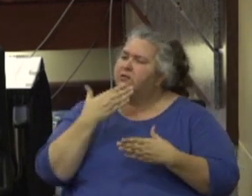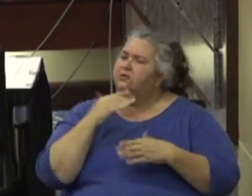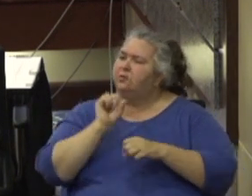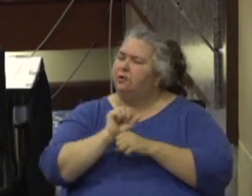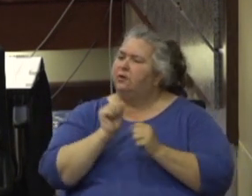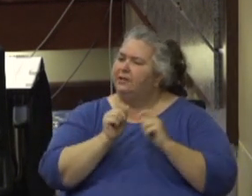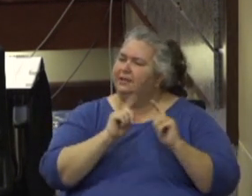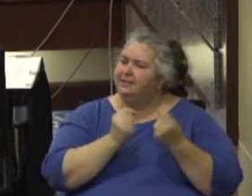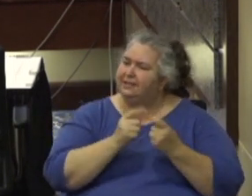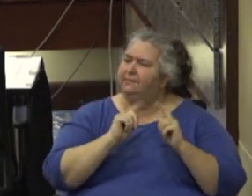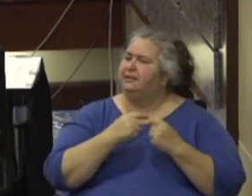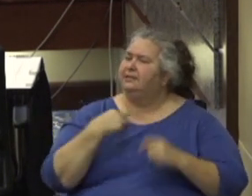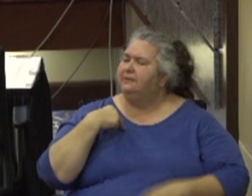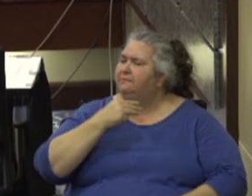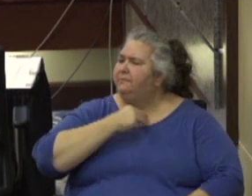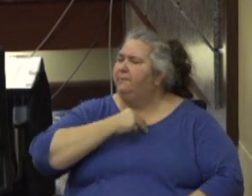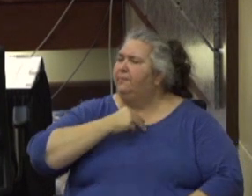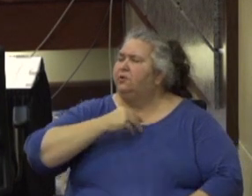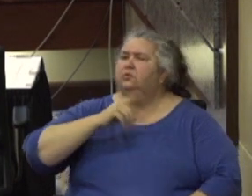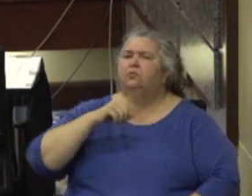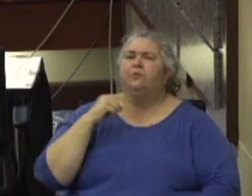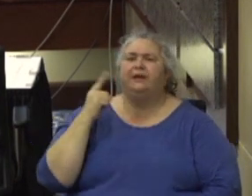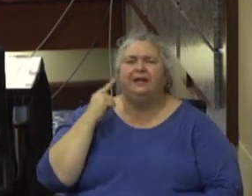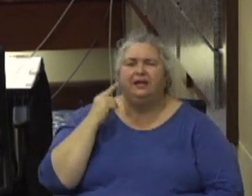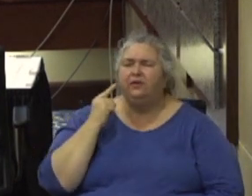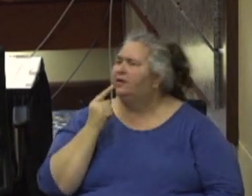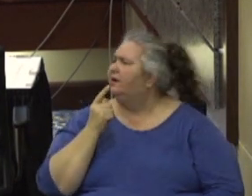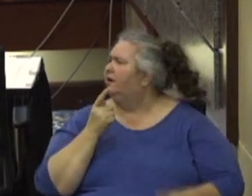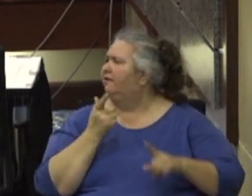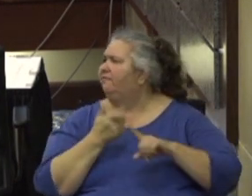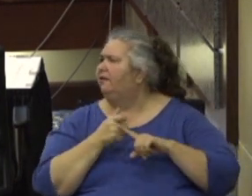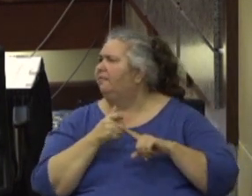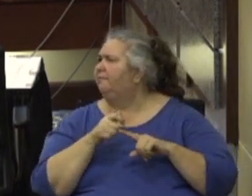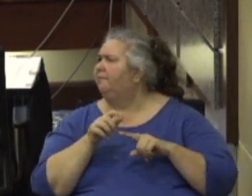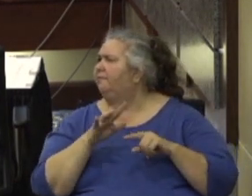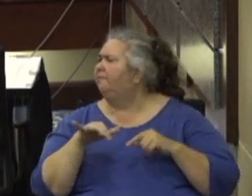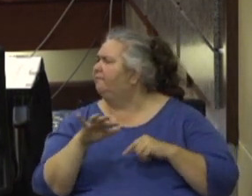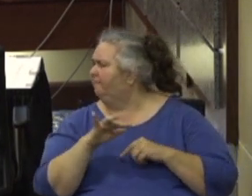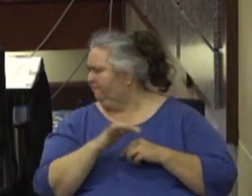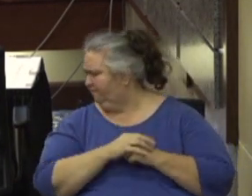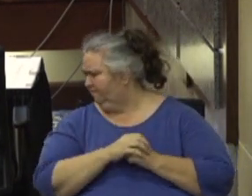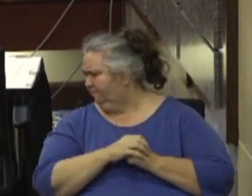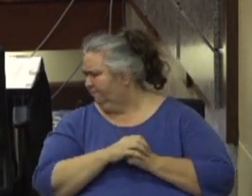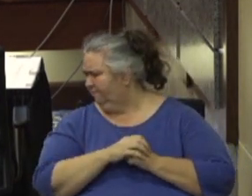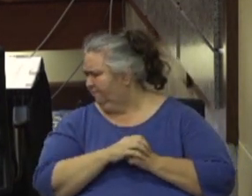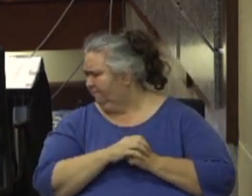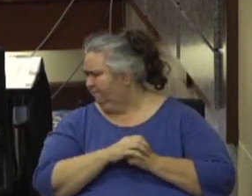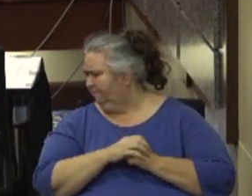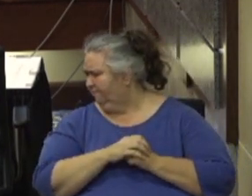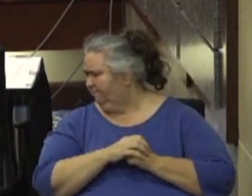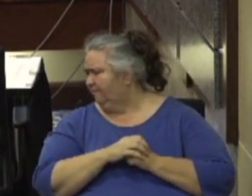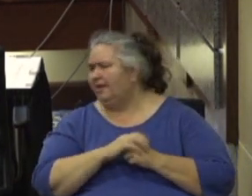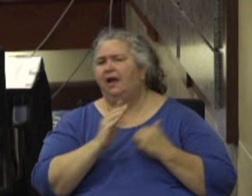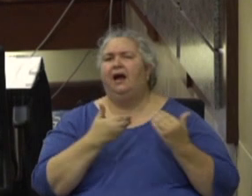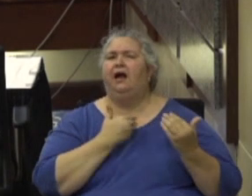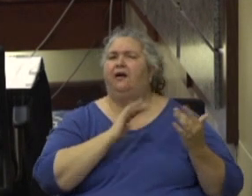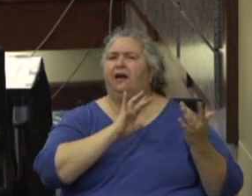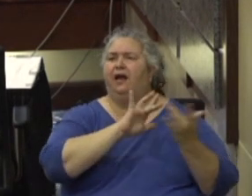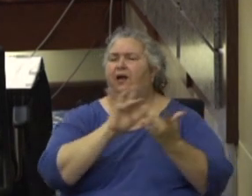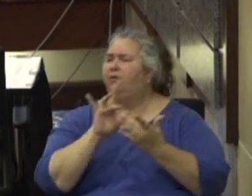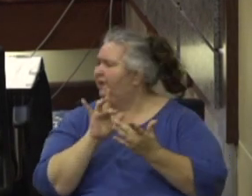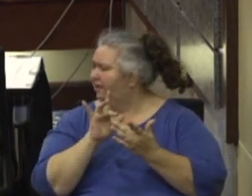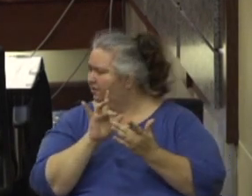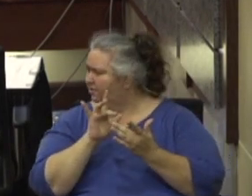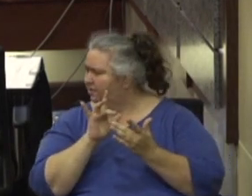team members, what we're hearing from the industry in the context of business recovery, our outreach today. Again, we've only been going